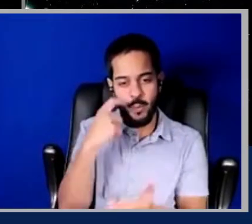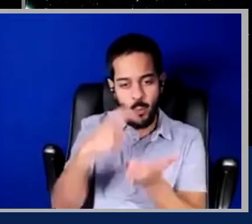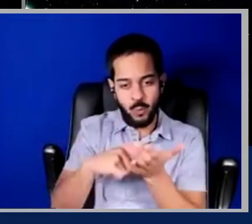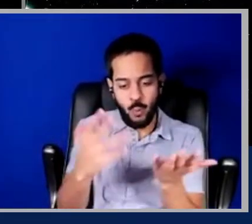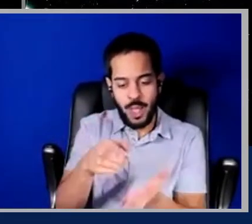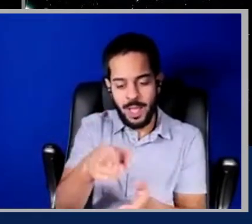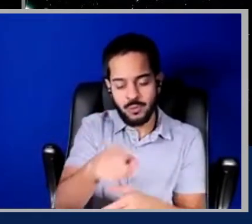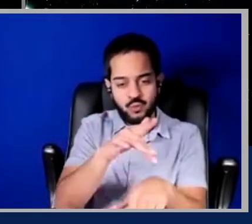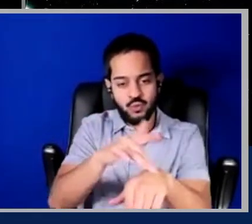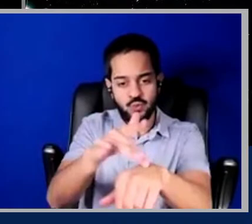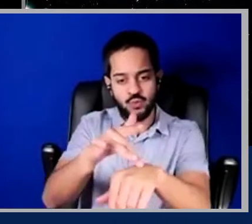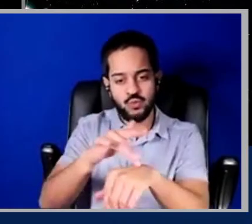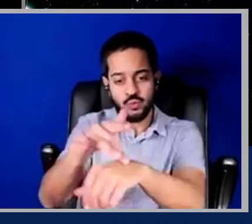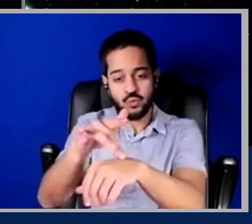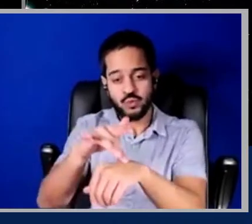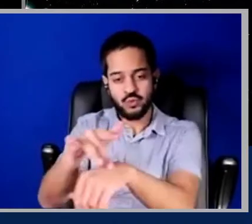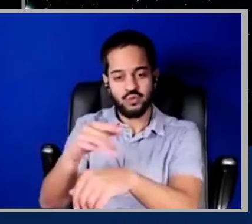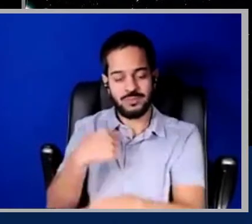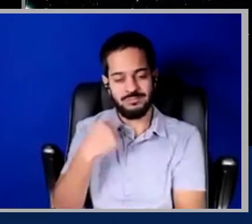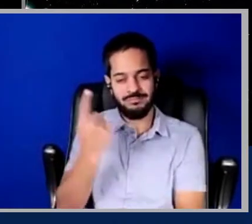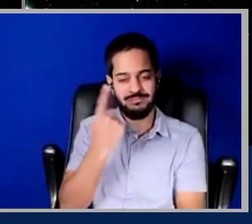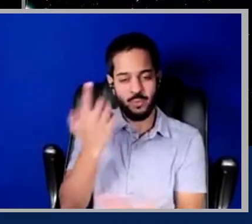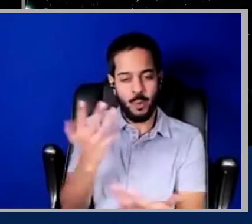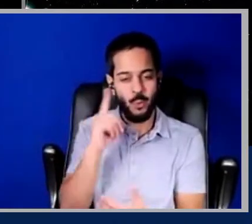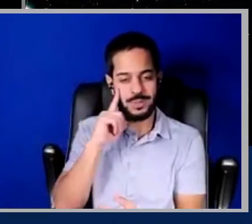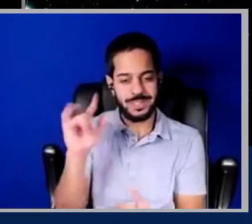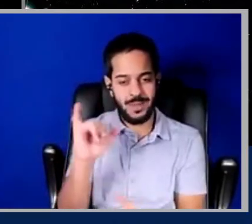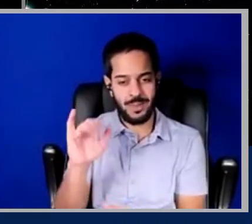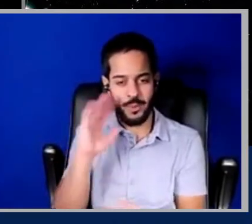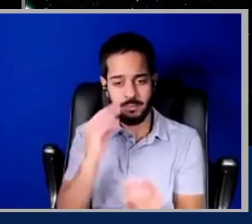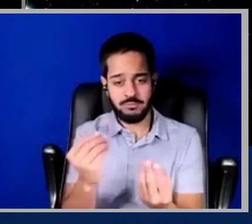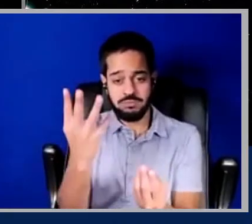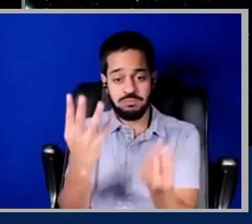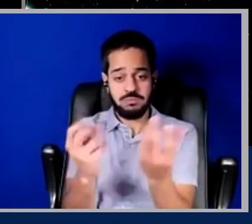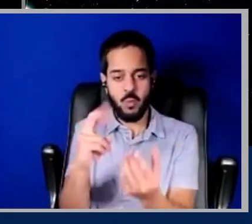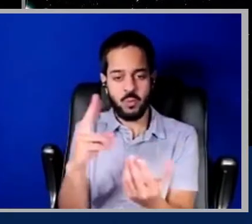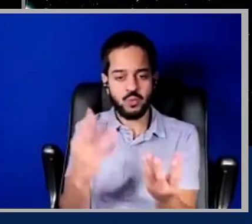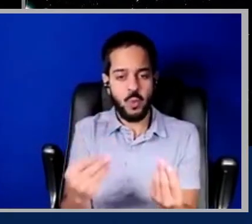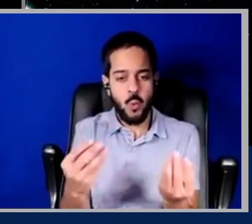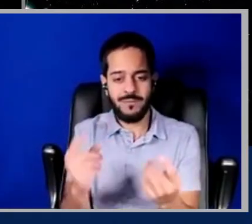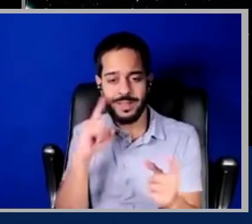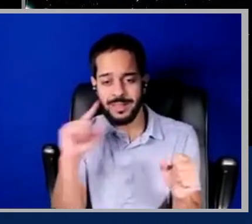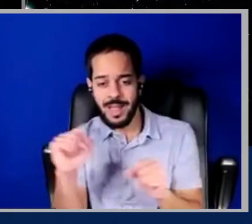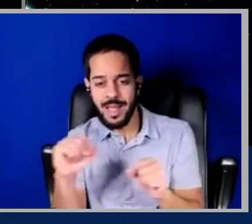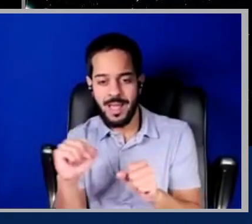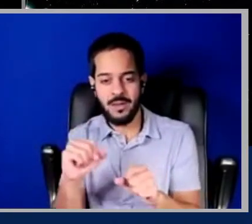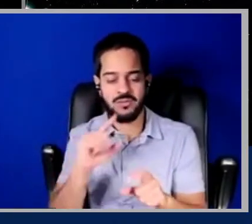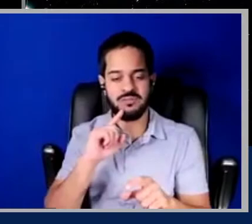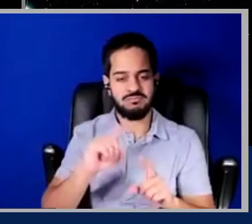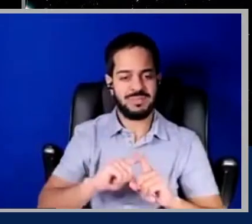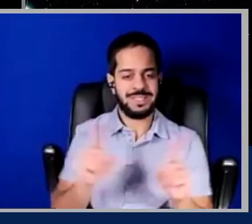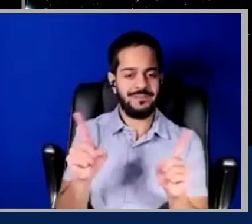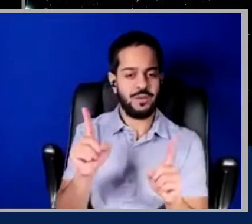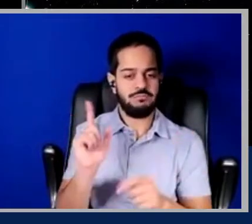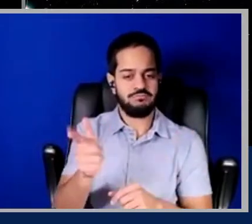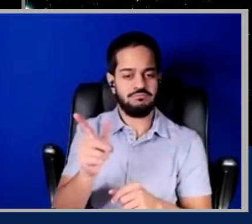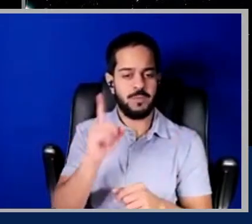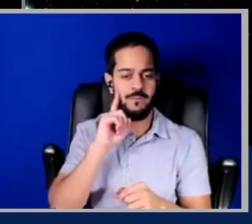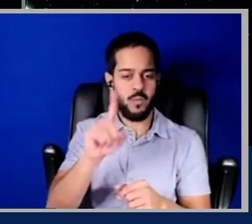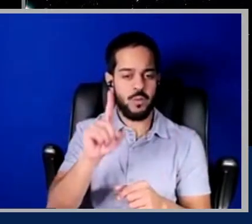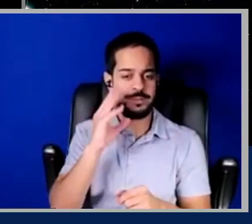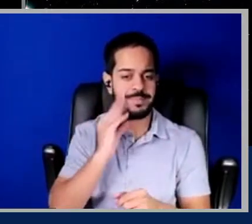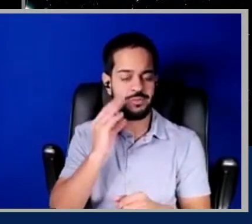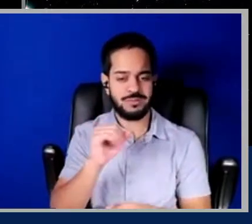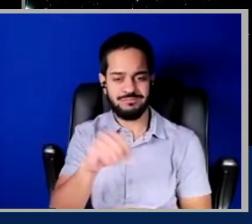going to do? What's that going to do as it goes? So it's really cool, different way to experience things. I